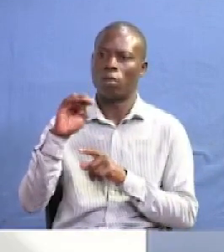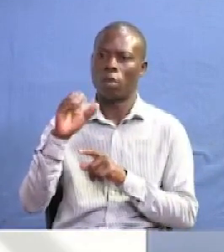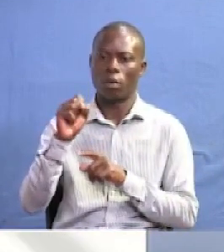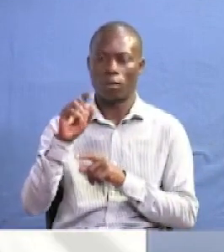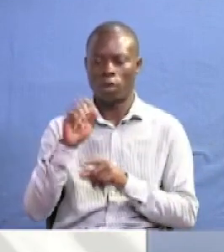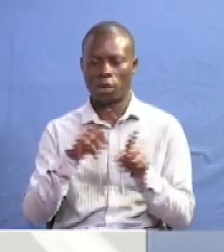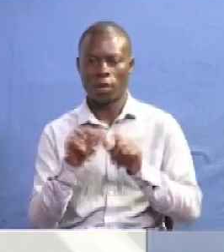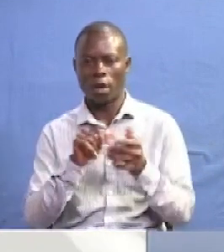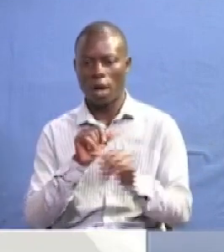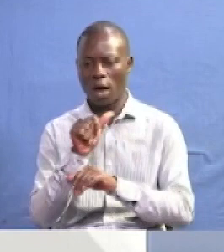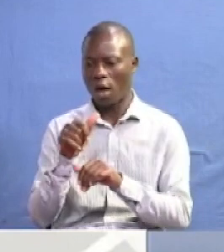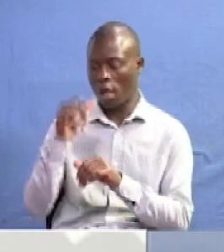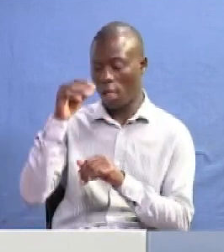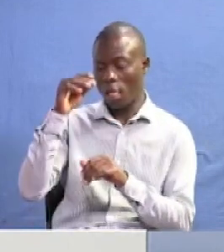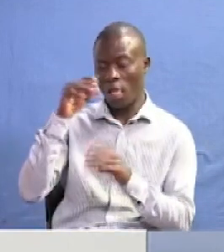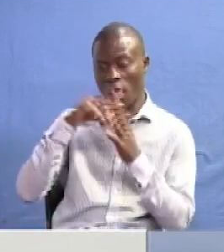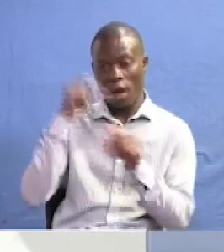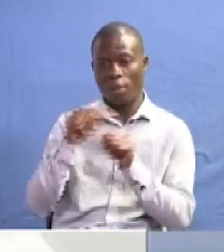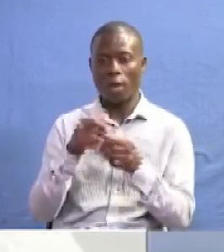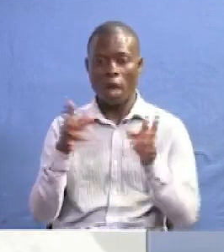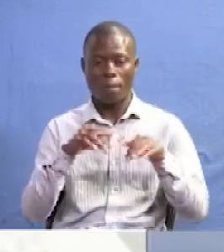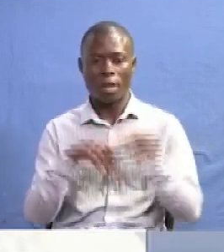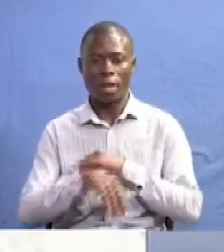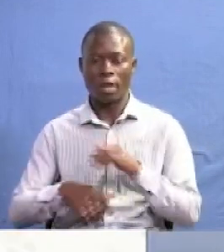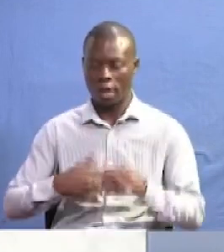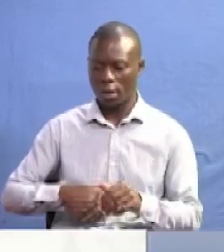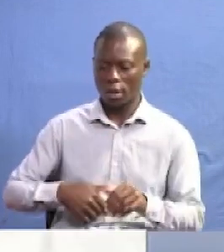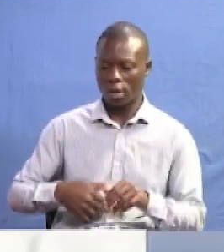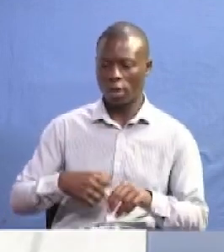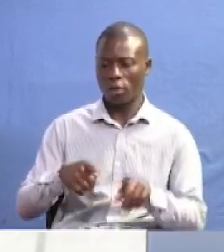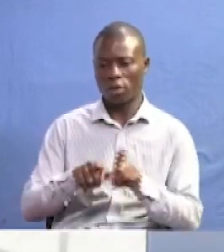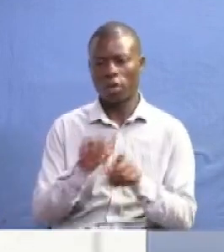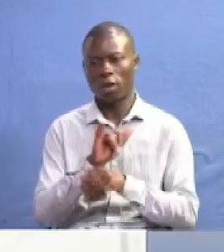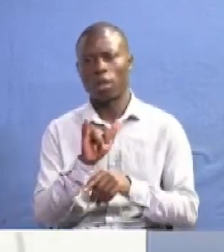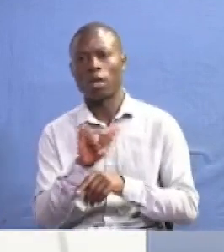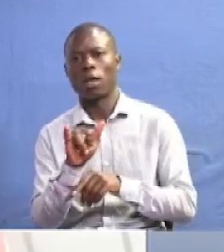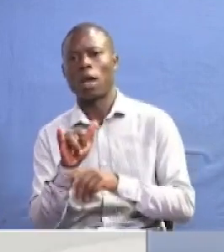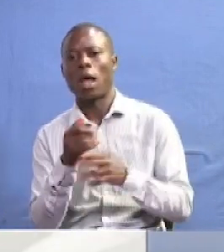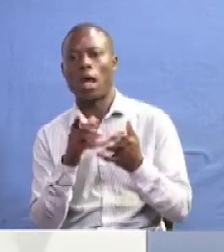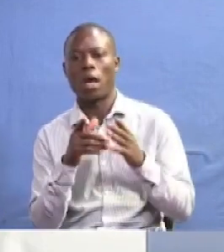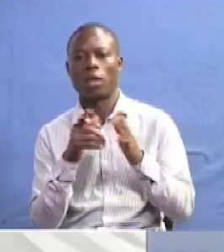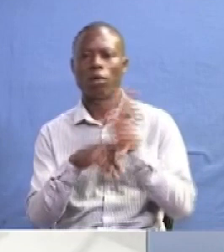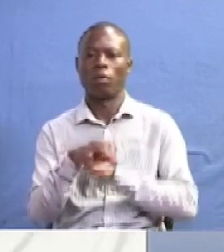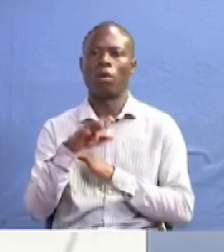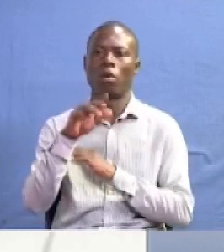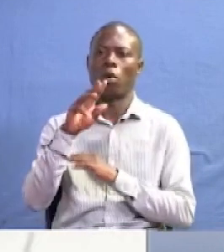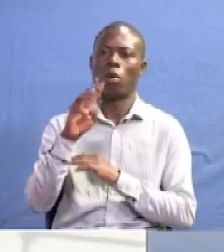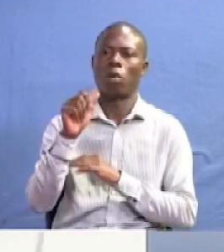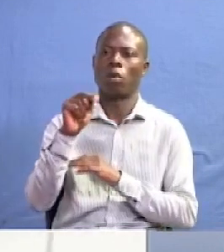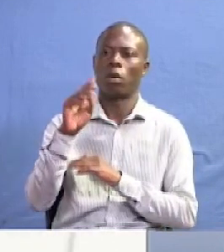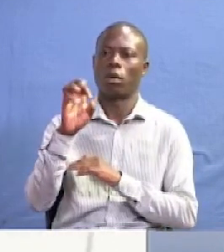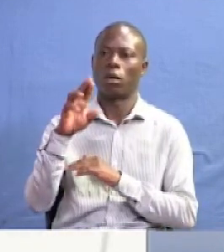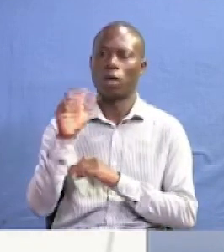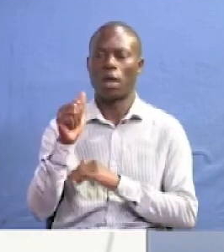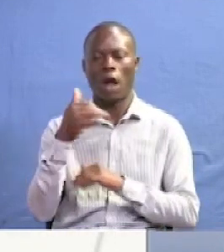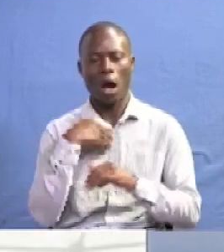the lining inside the uterus grows outside of it, plagued Anne Mahero and Elsie Wandera for years before